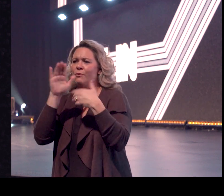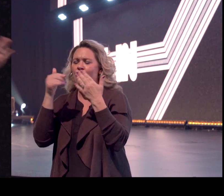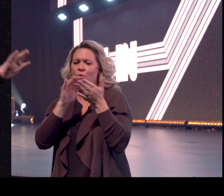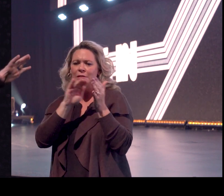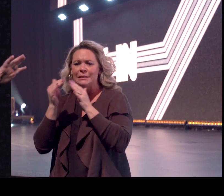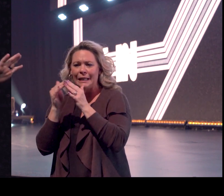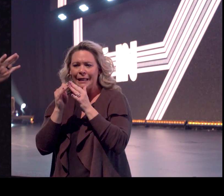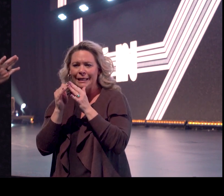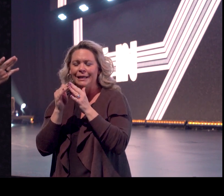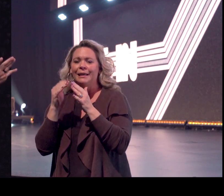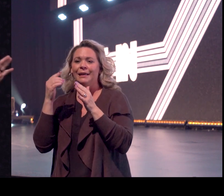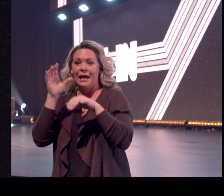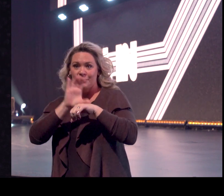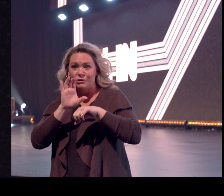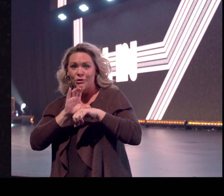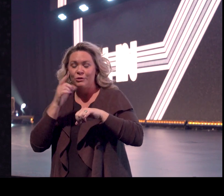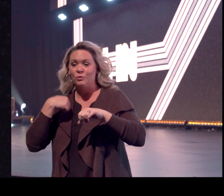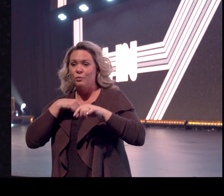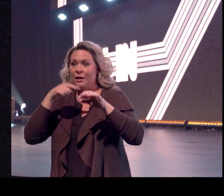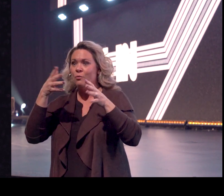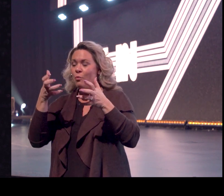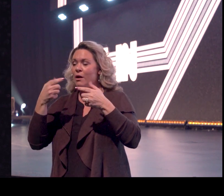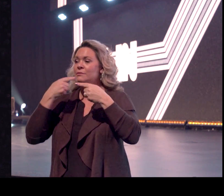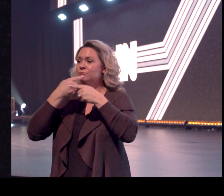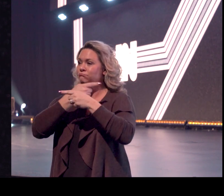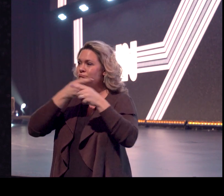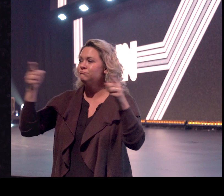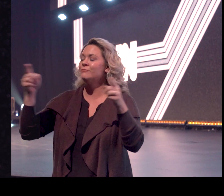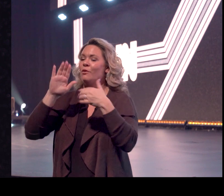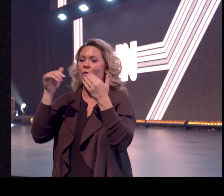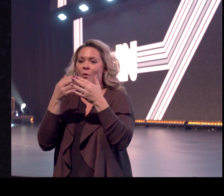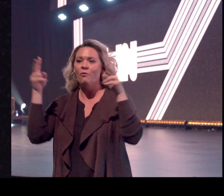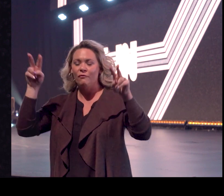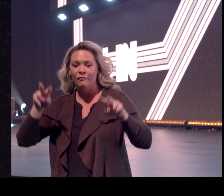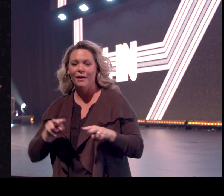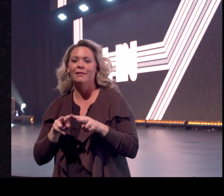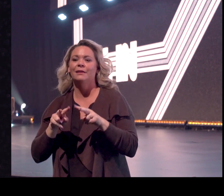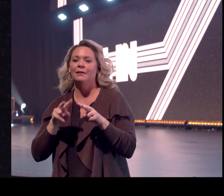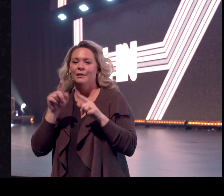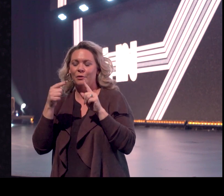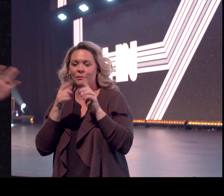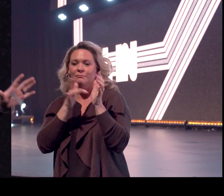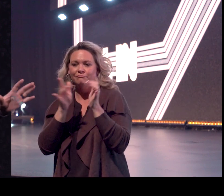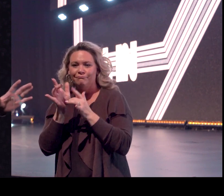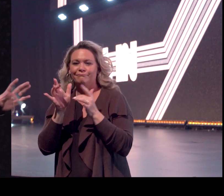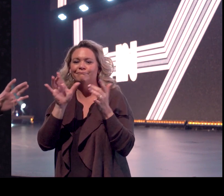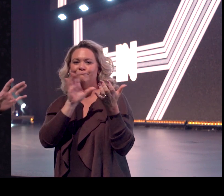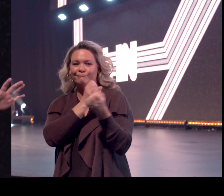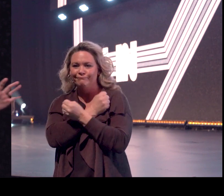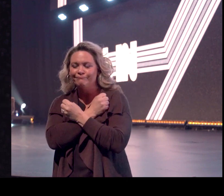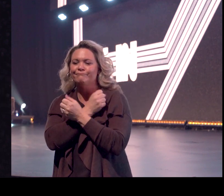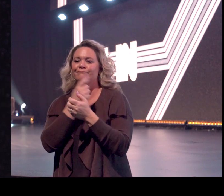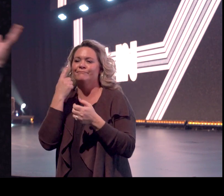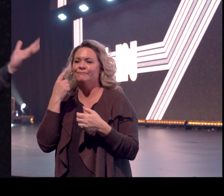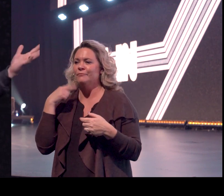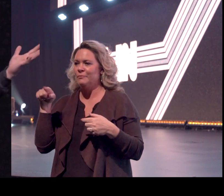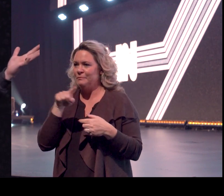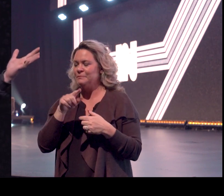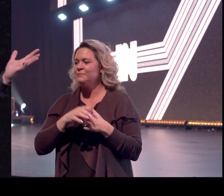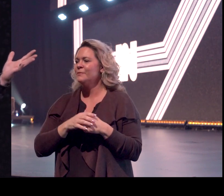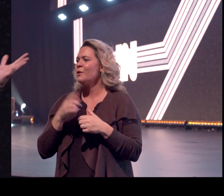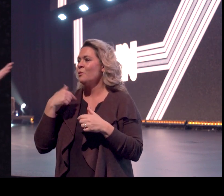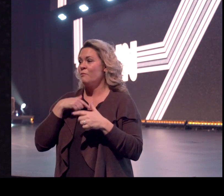to every part of our city. In fact, our vision as a church is to reach the entire valley for Christ. And it's a big